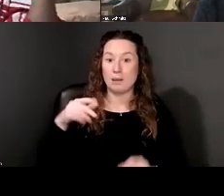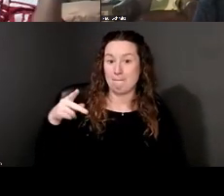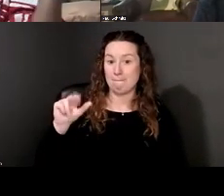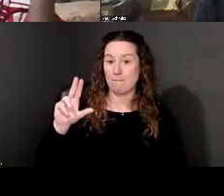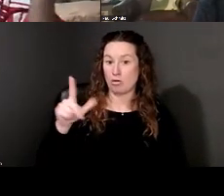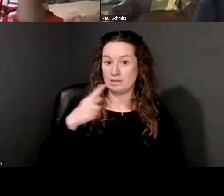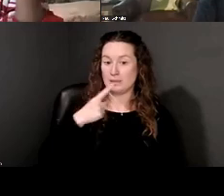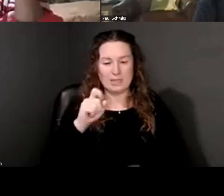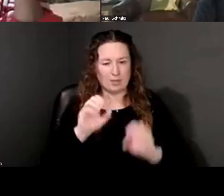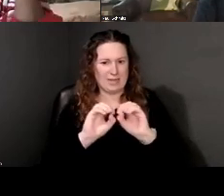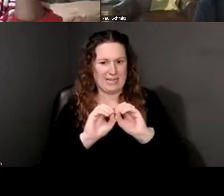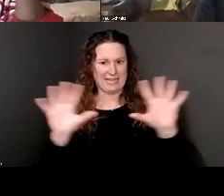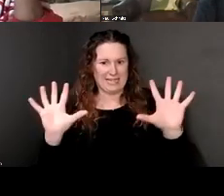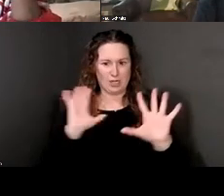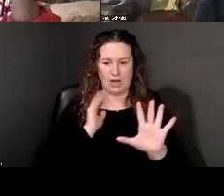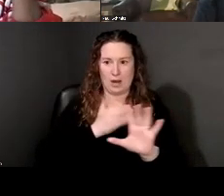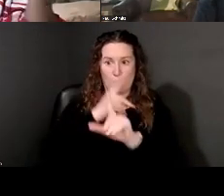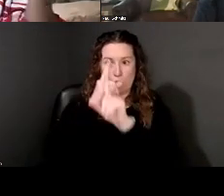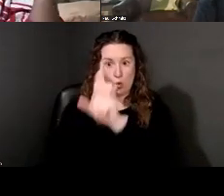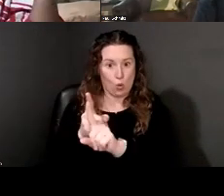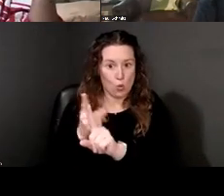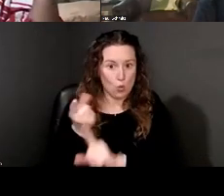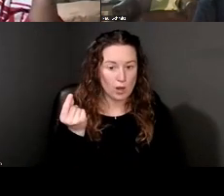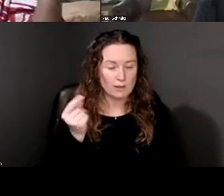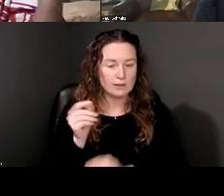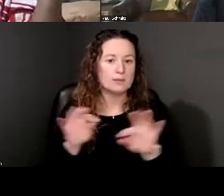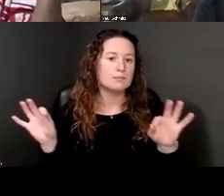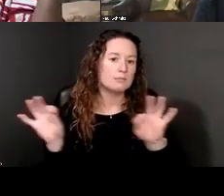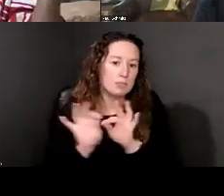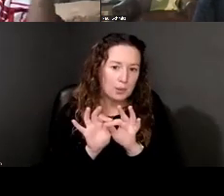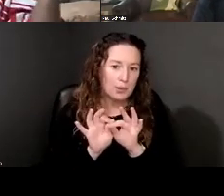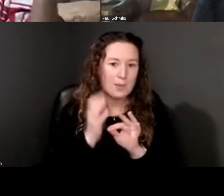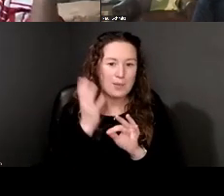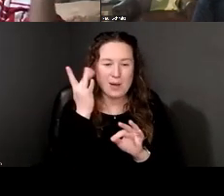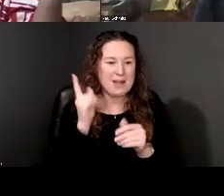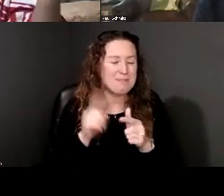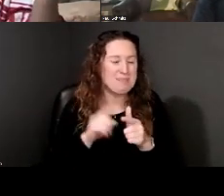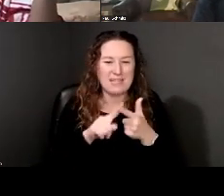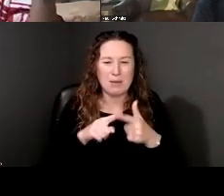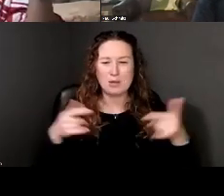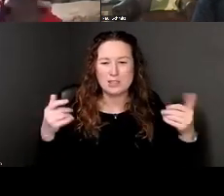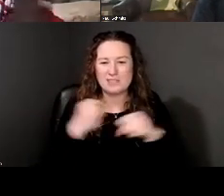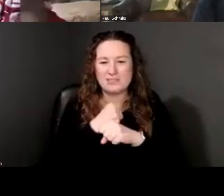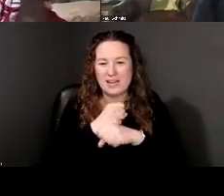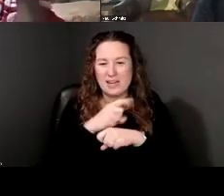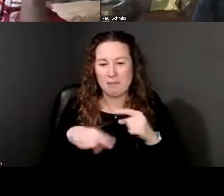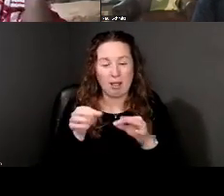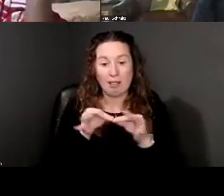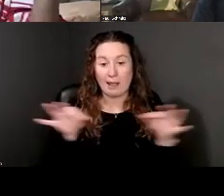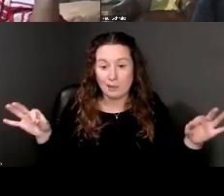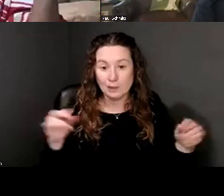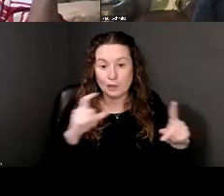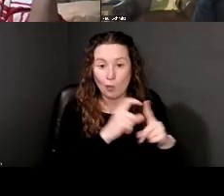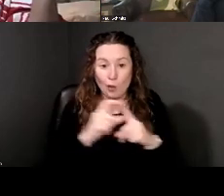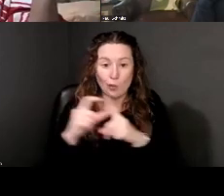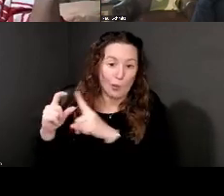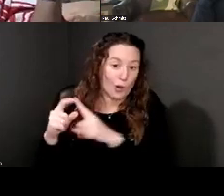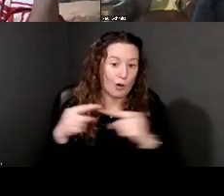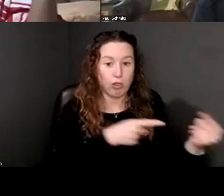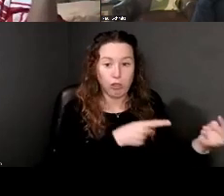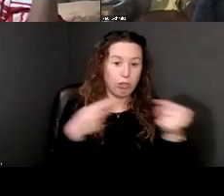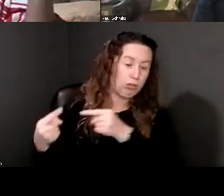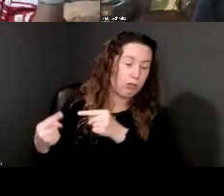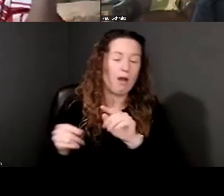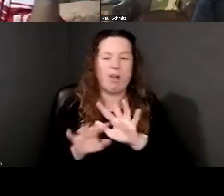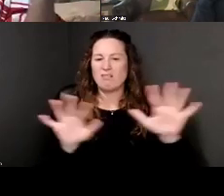clear about our goal is important, because then this is a semantics fight. You're fighting over language, but this is not really what the fight is,